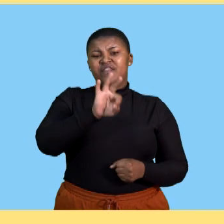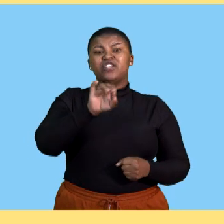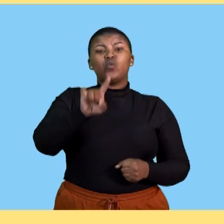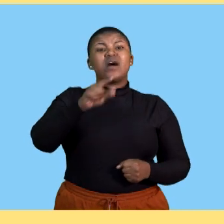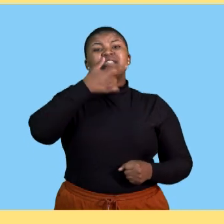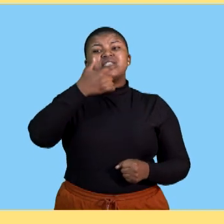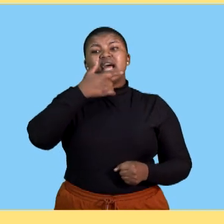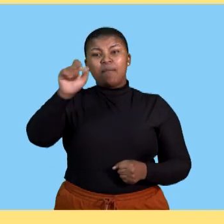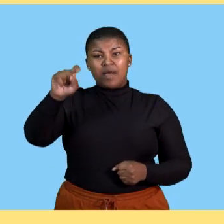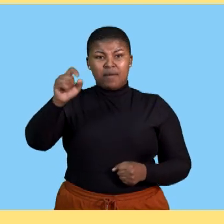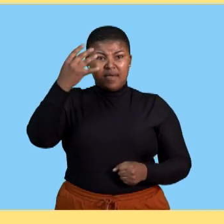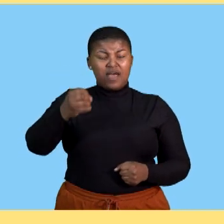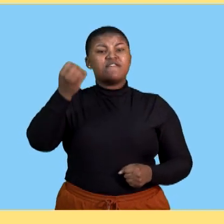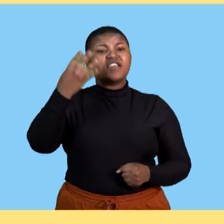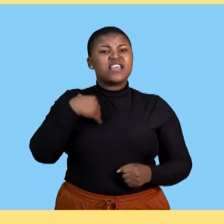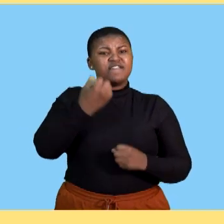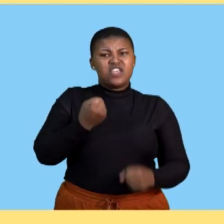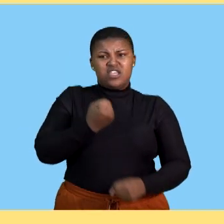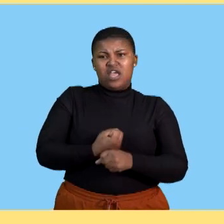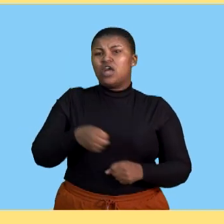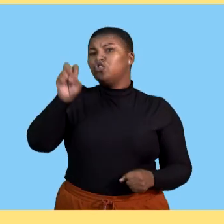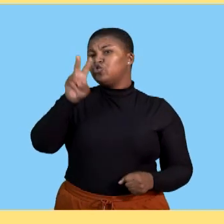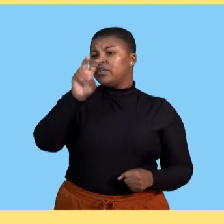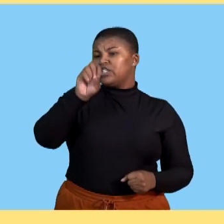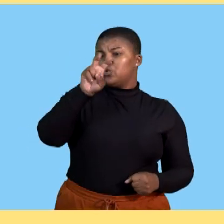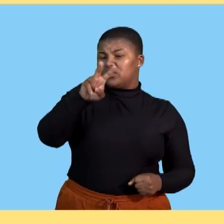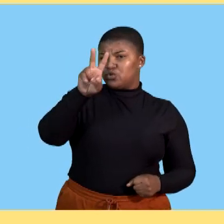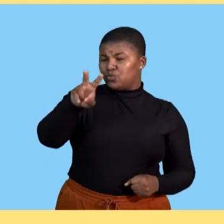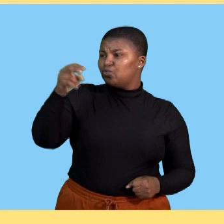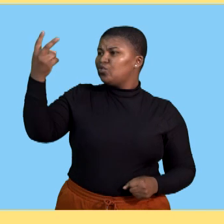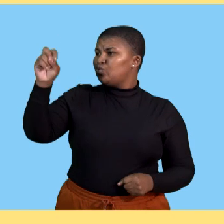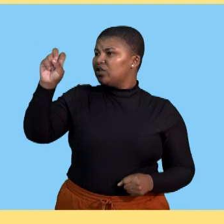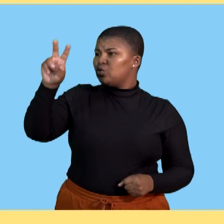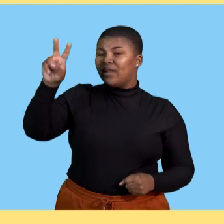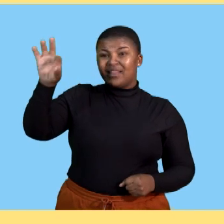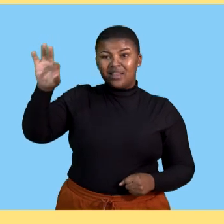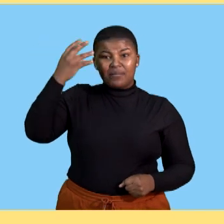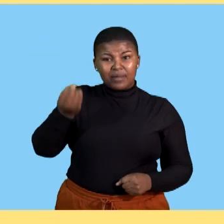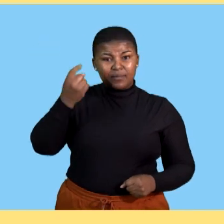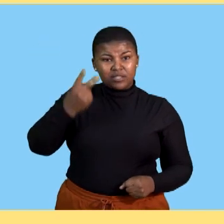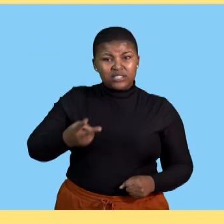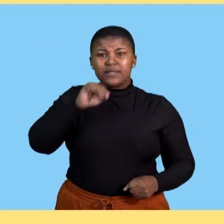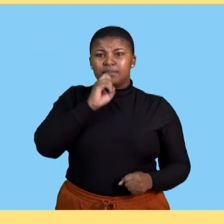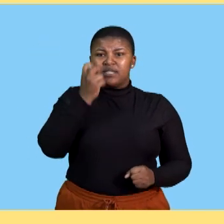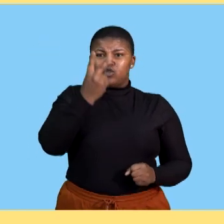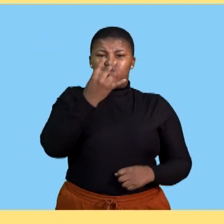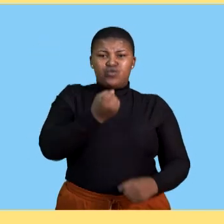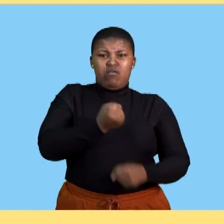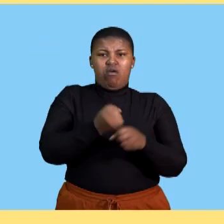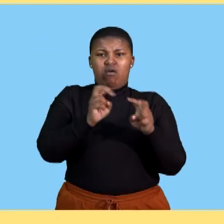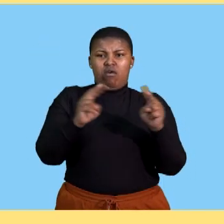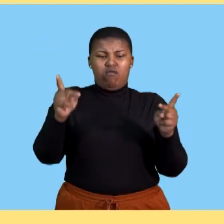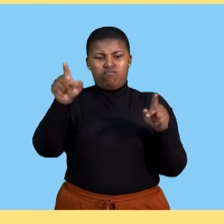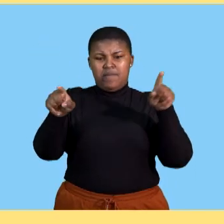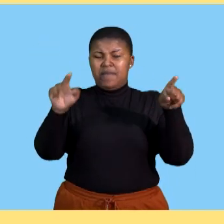ended 31 December, and we are given the year 2022 and the year 2023. These are